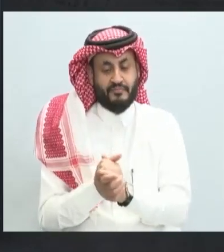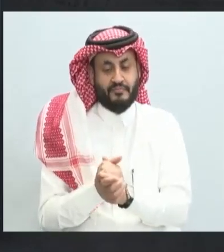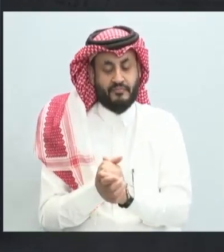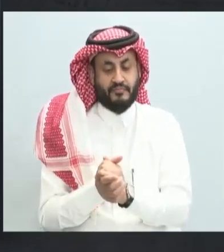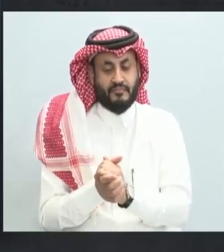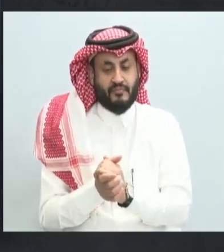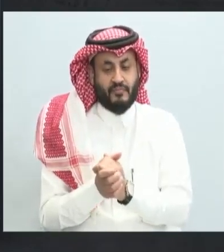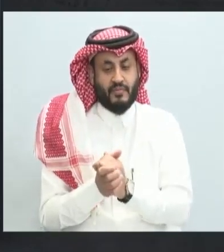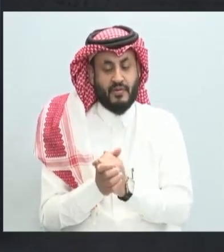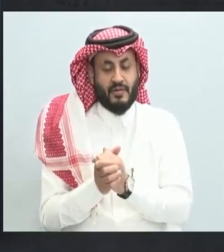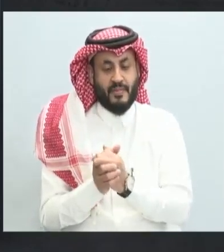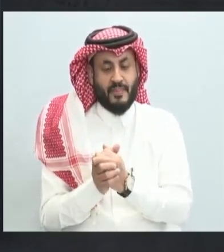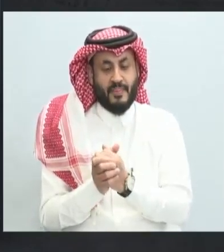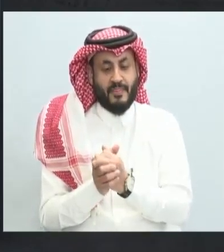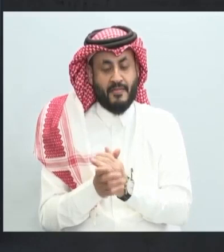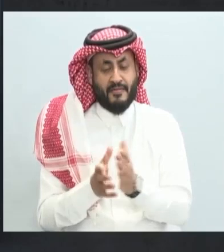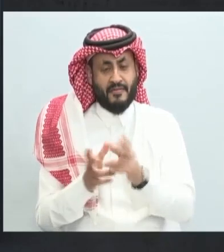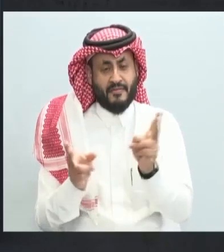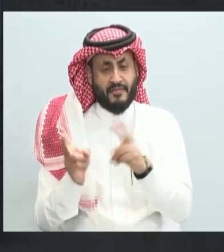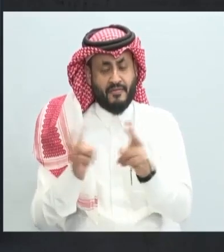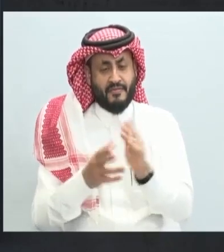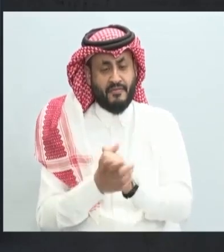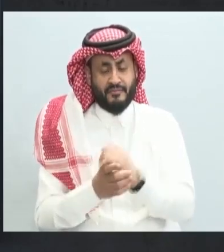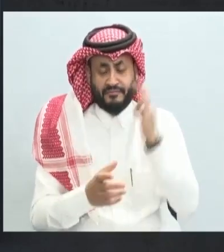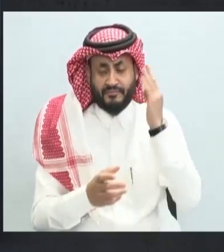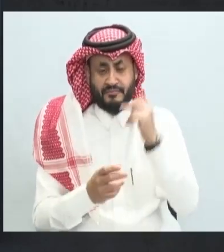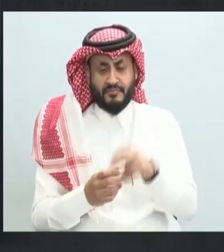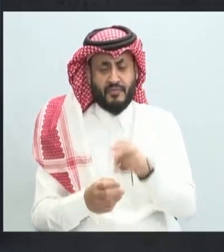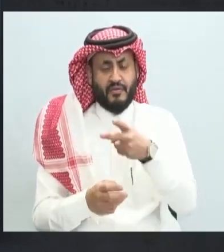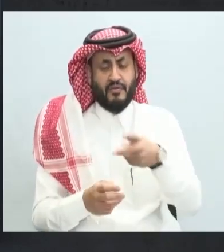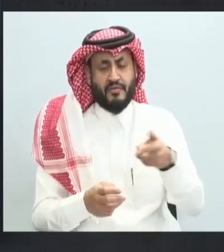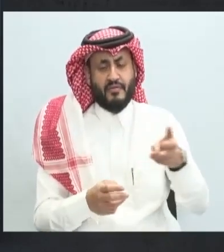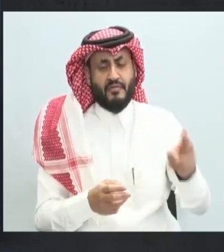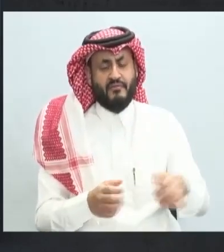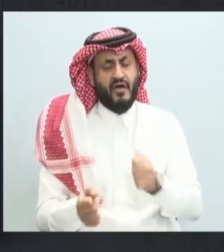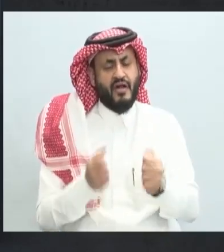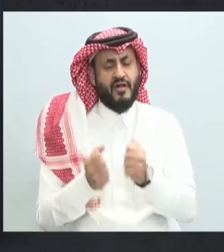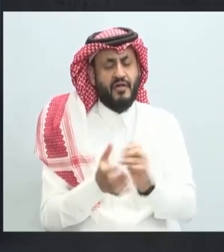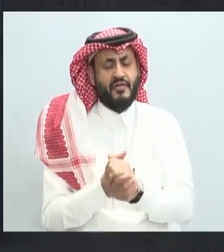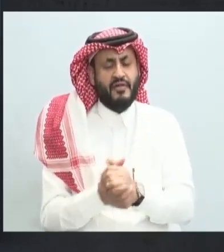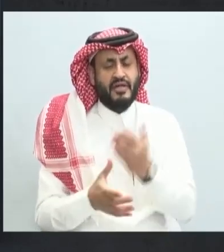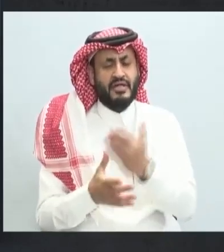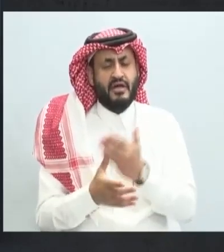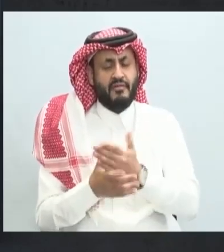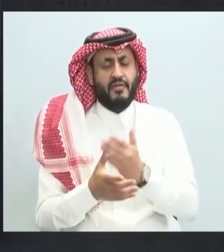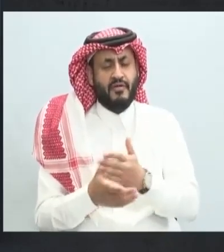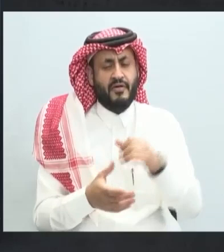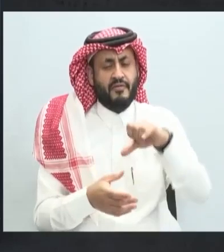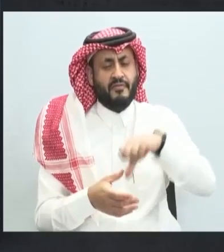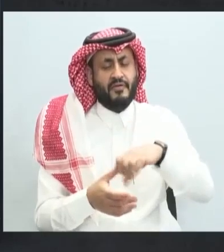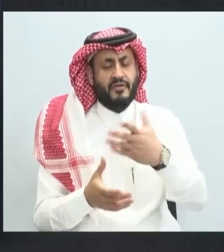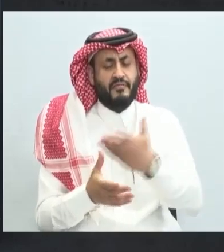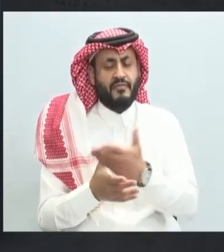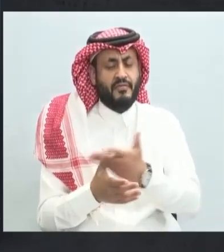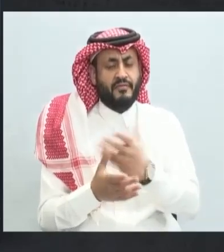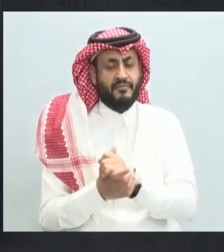last time in this conversation, we listened to different problems of why we're not being, or the